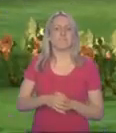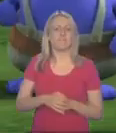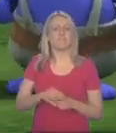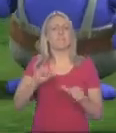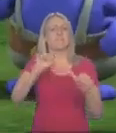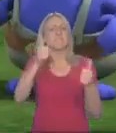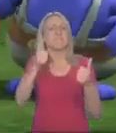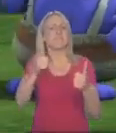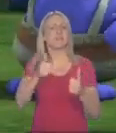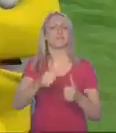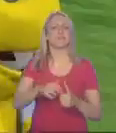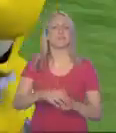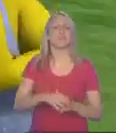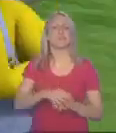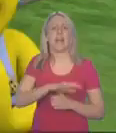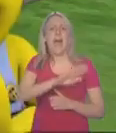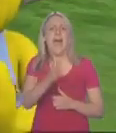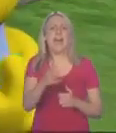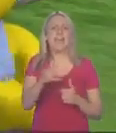Very good. Hey.